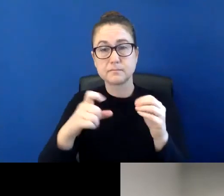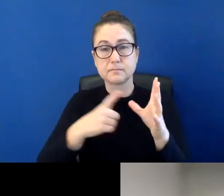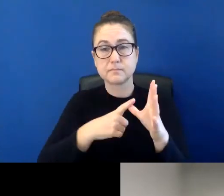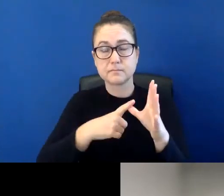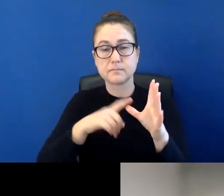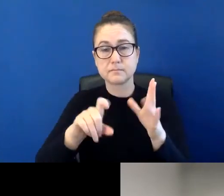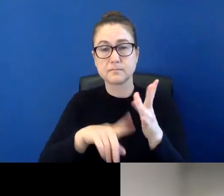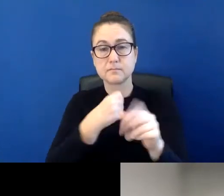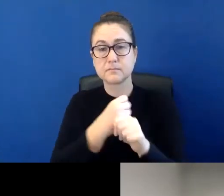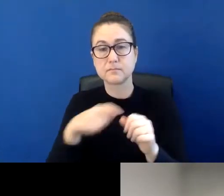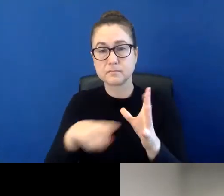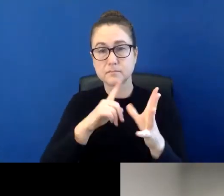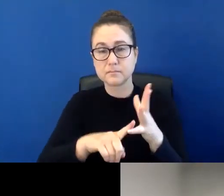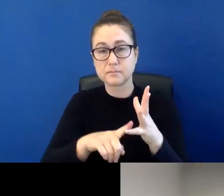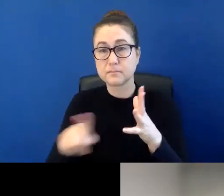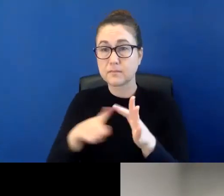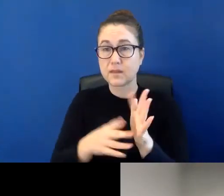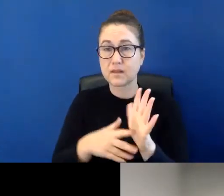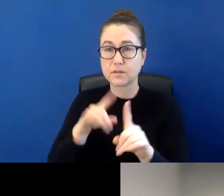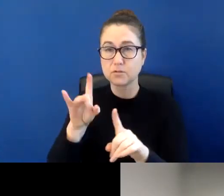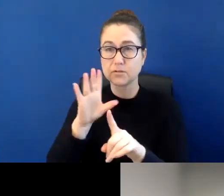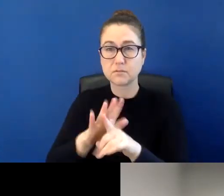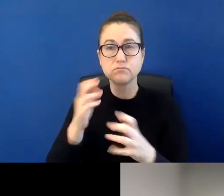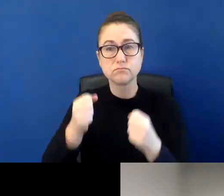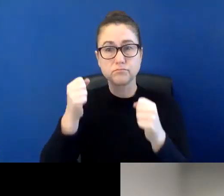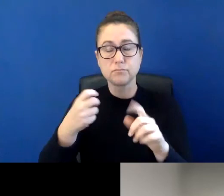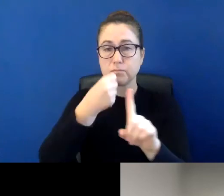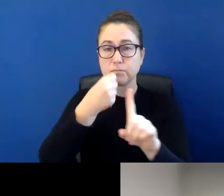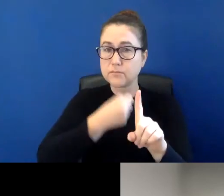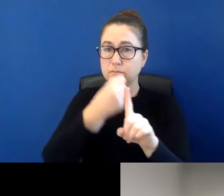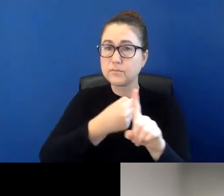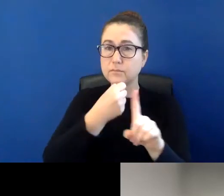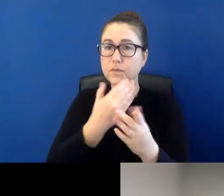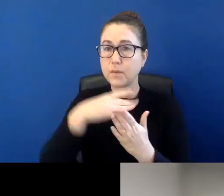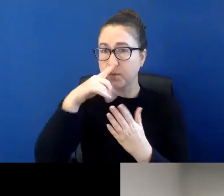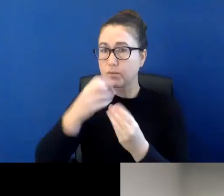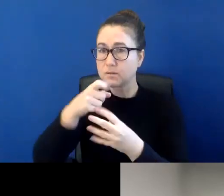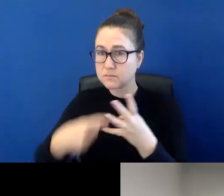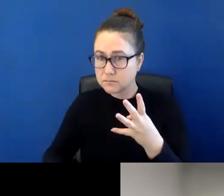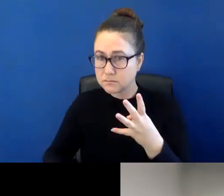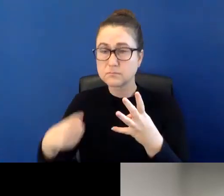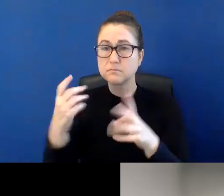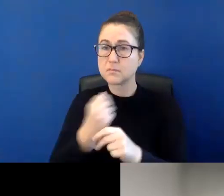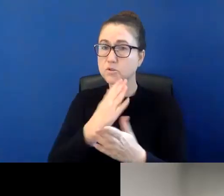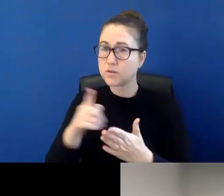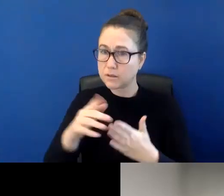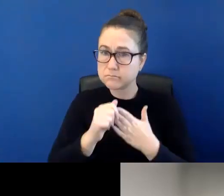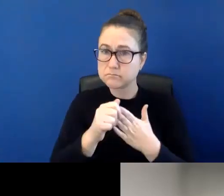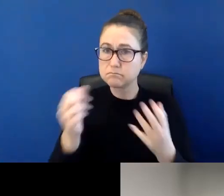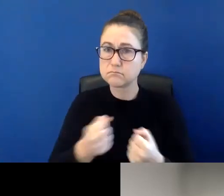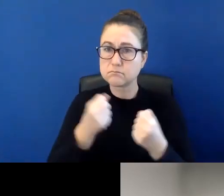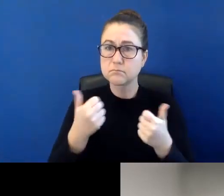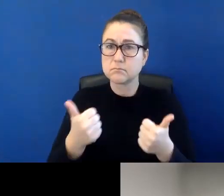www.bca.org.au. Emma is a passionate advocate for the rights of people with disability to lead full and productive lives. Emma takes